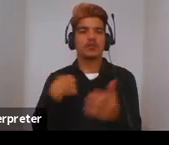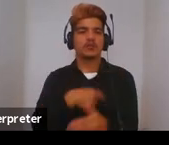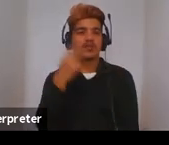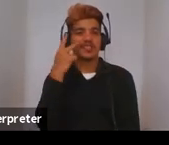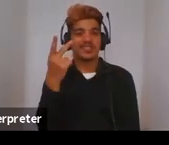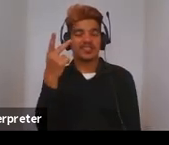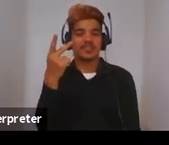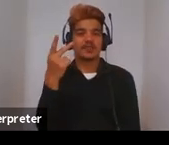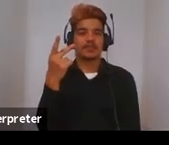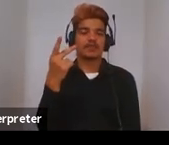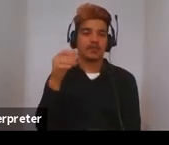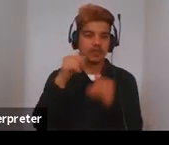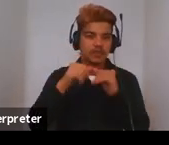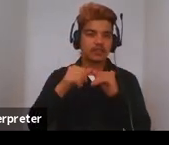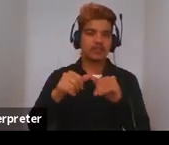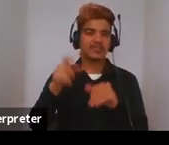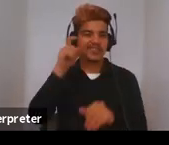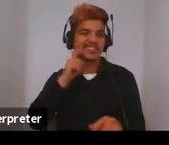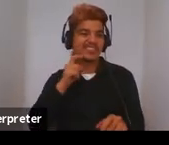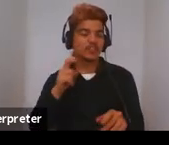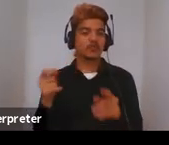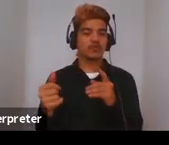a continuum of sexual violence.